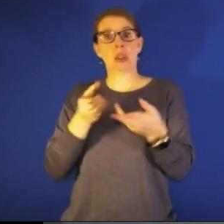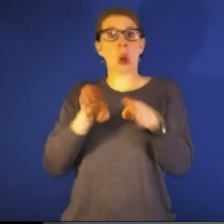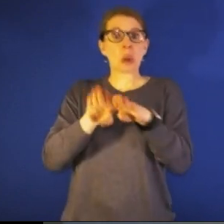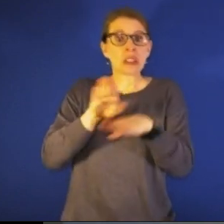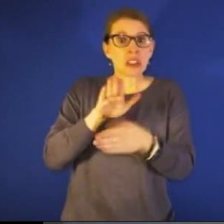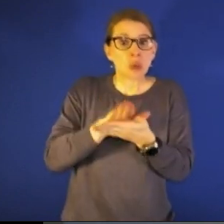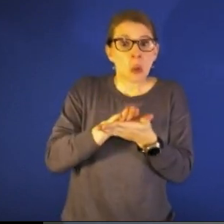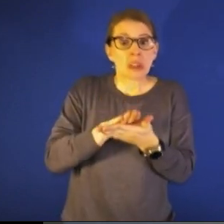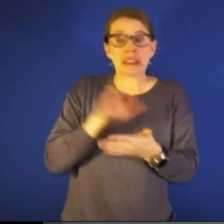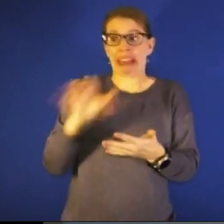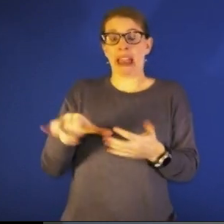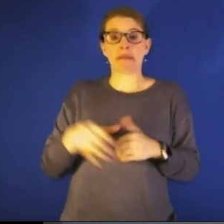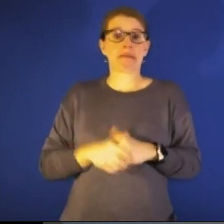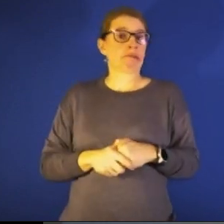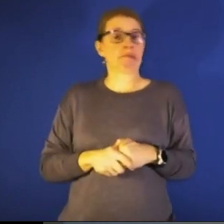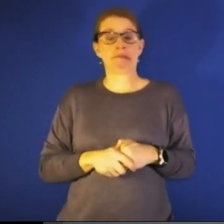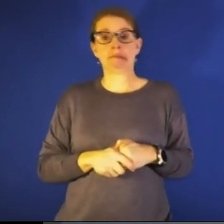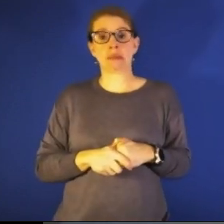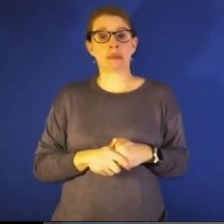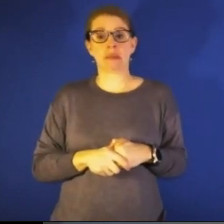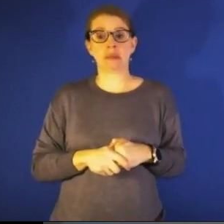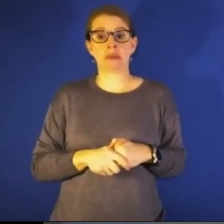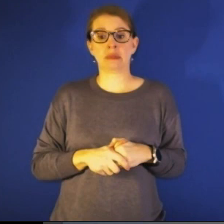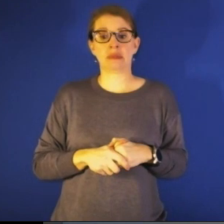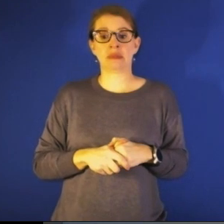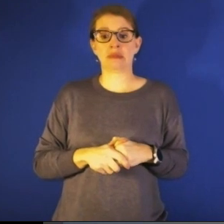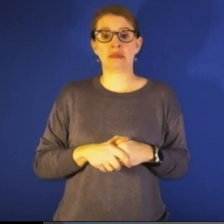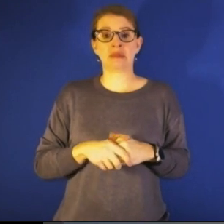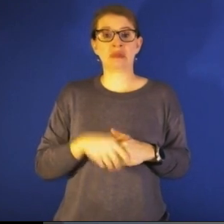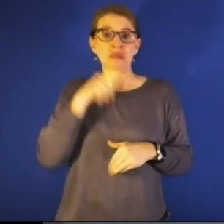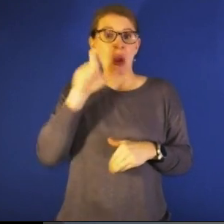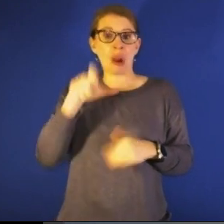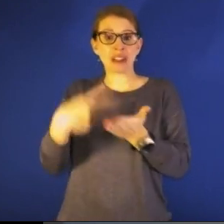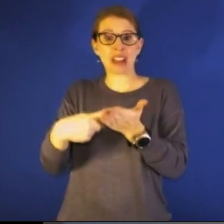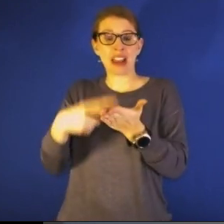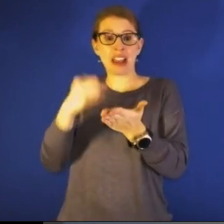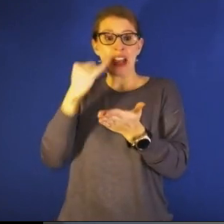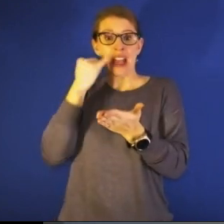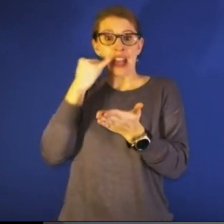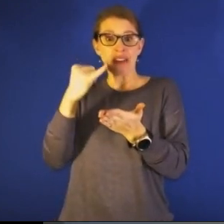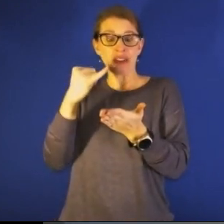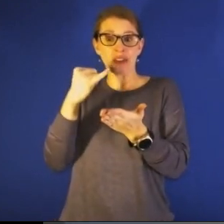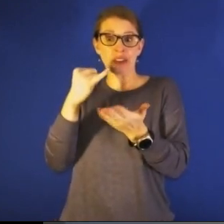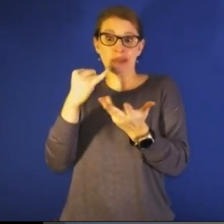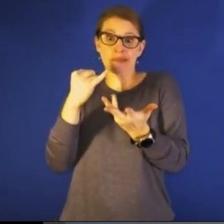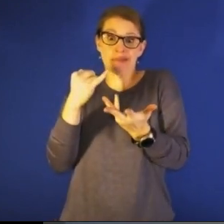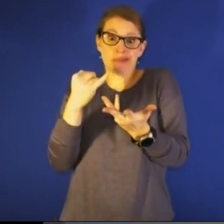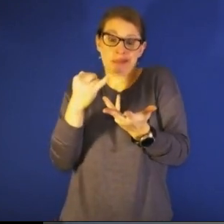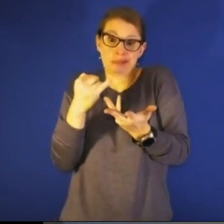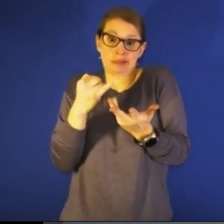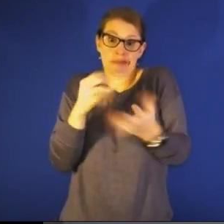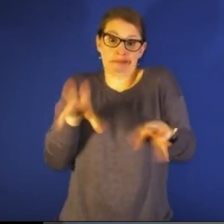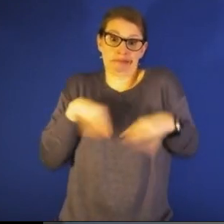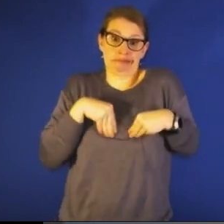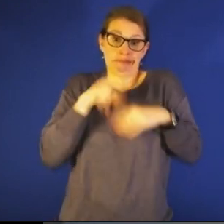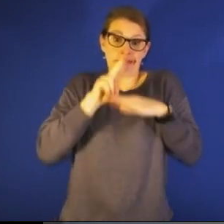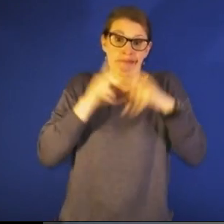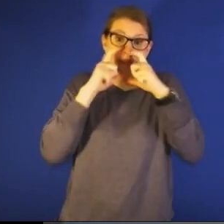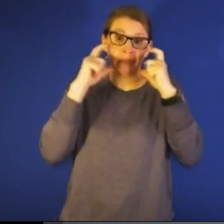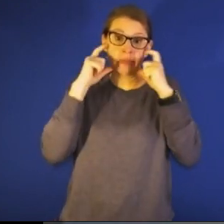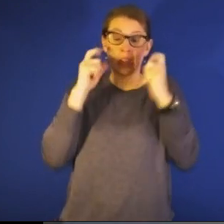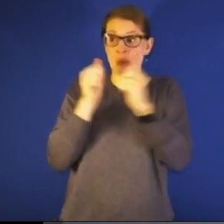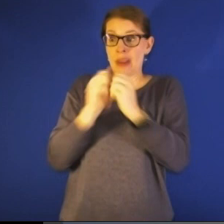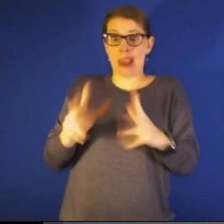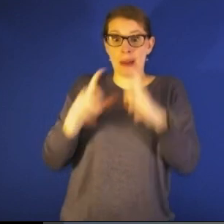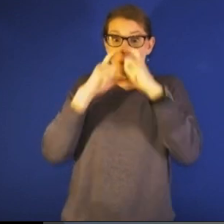that sort of thing, you don't really have to talk about it if you can't get past masking. If without masking, those